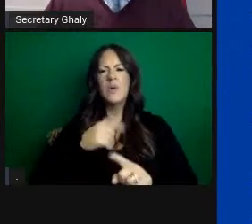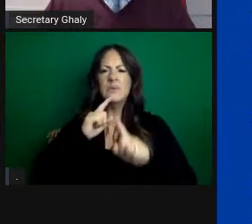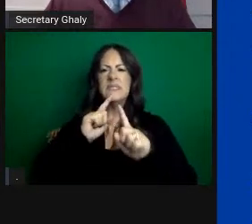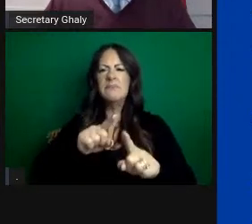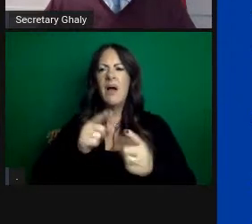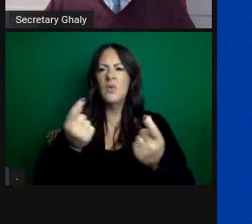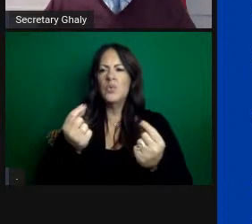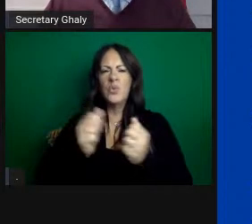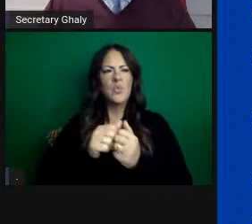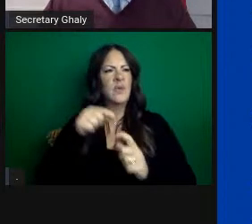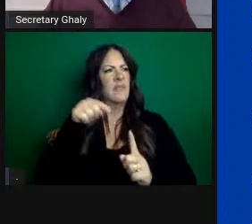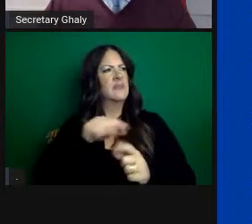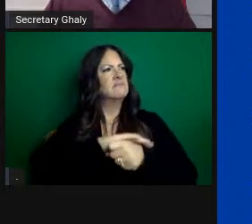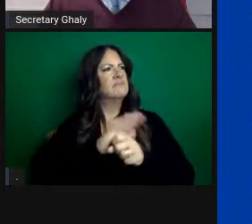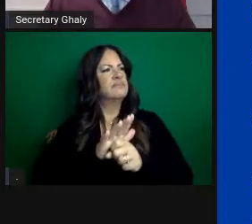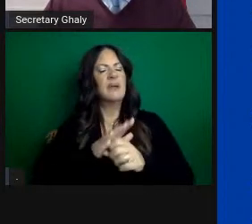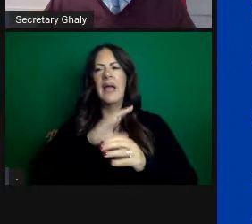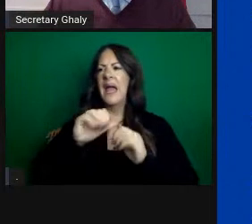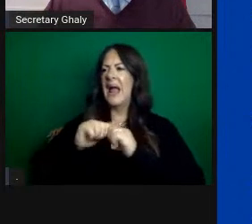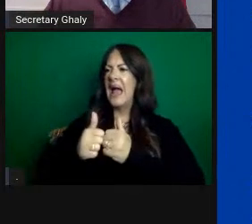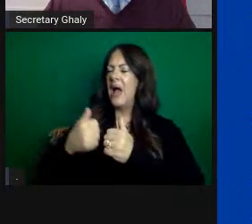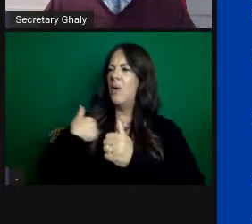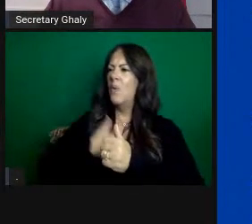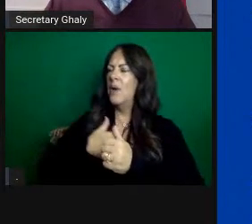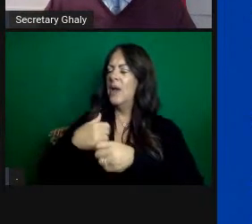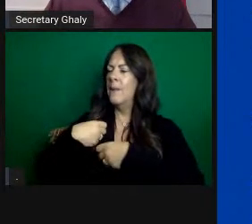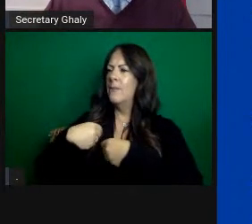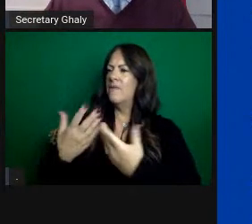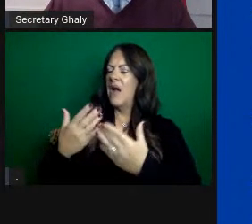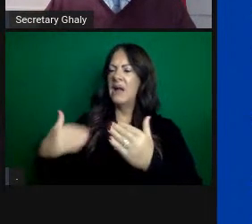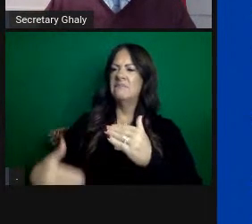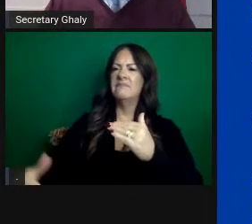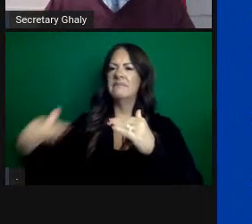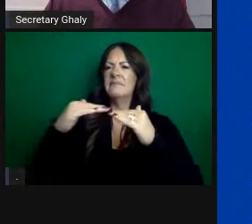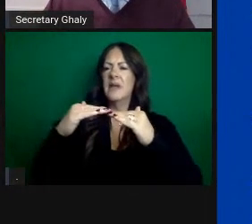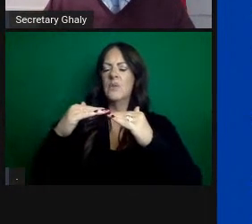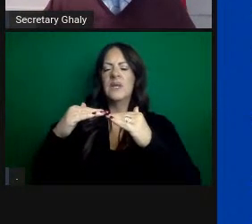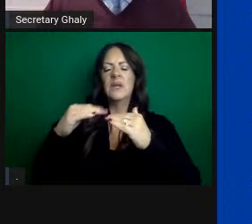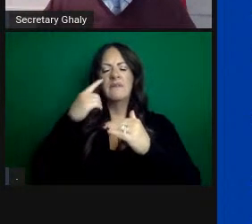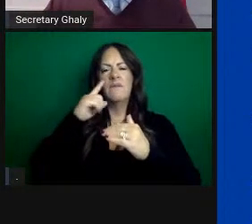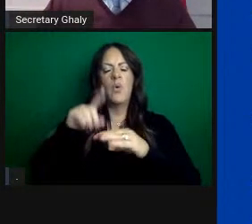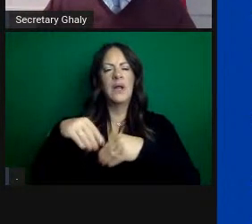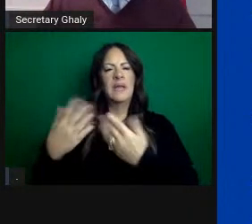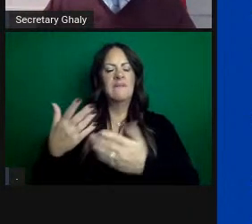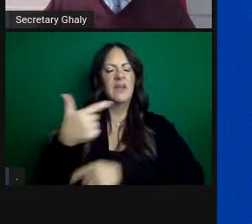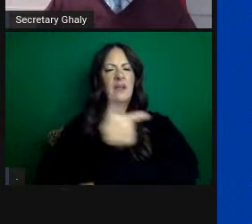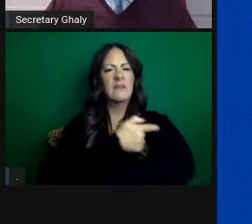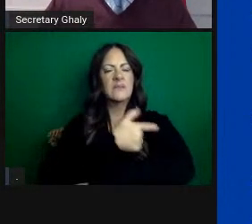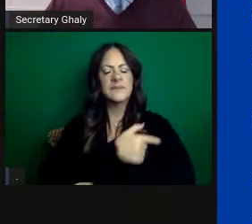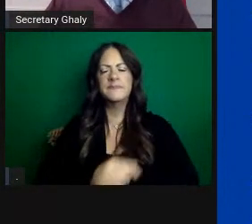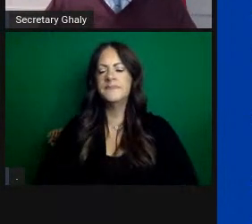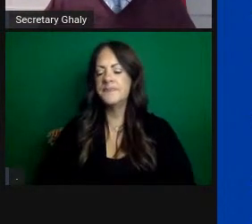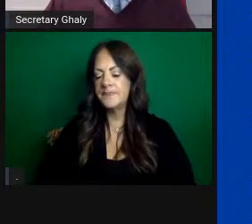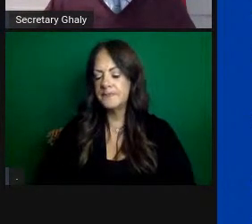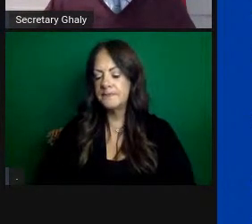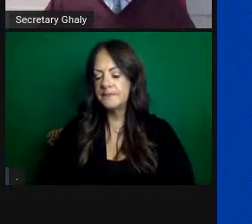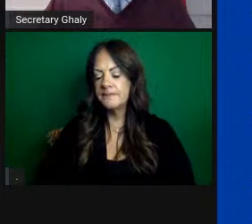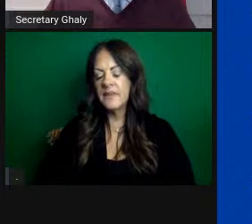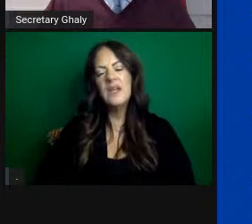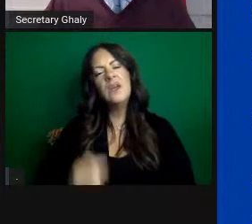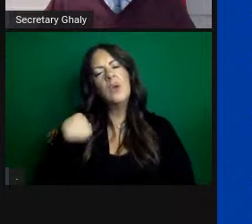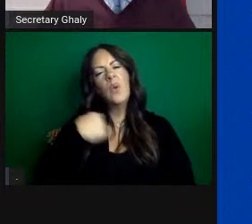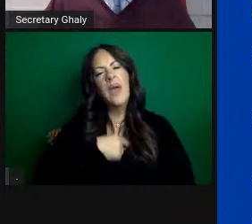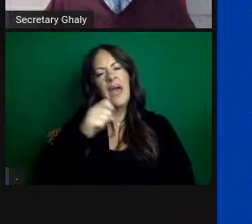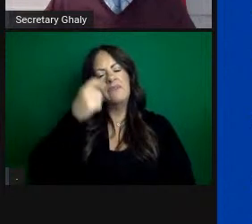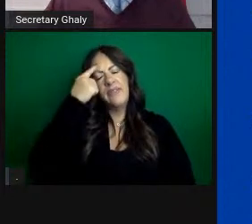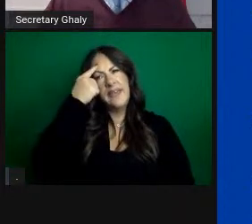with vaccinations. And I want to start by talking about this notion that there's a choice that we have to make